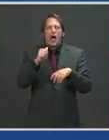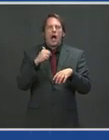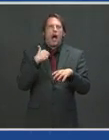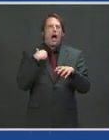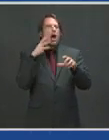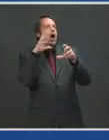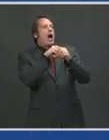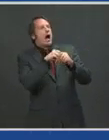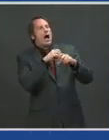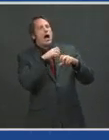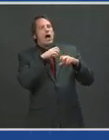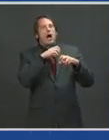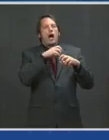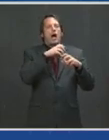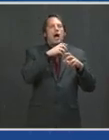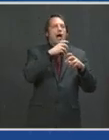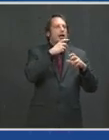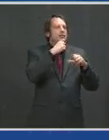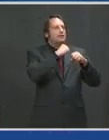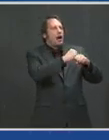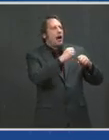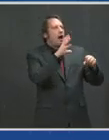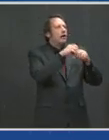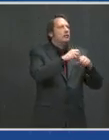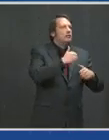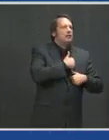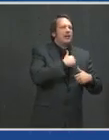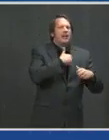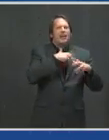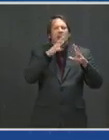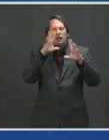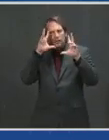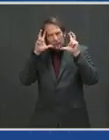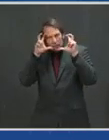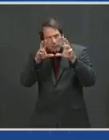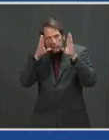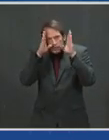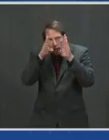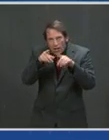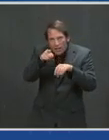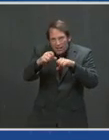record. I promise you, it's not part of my speech, but I promise you,